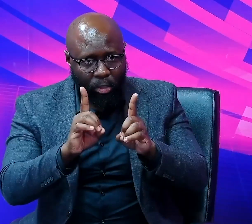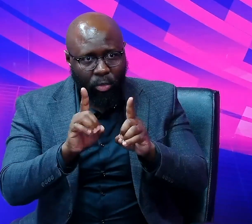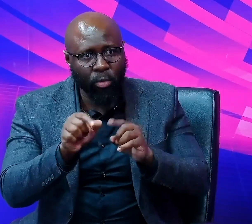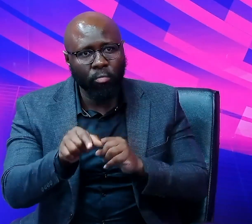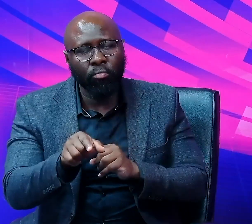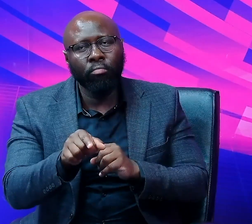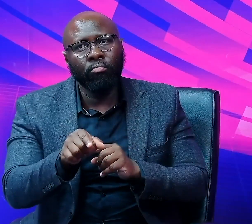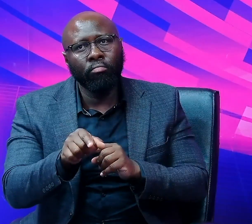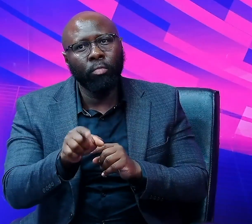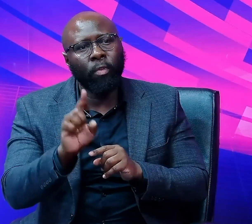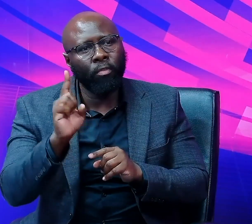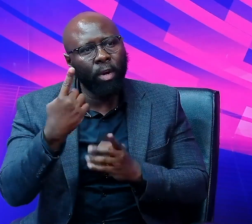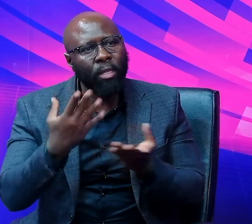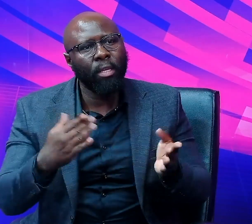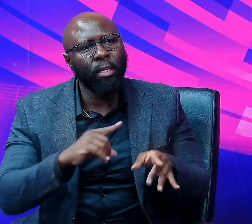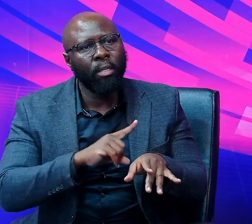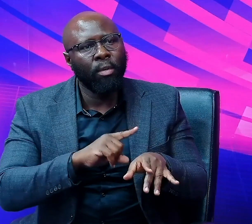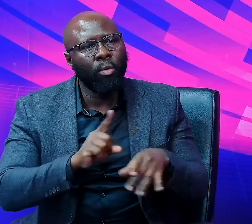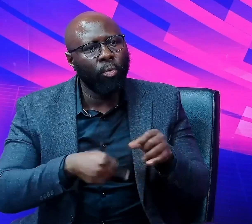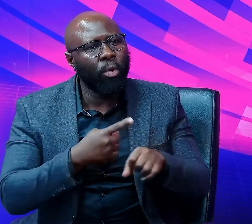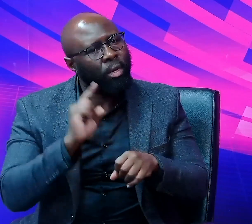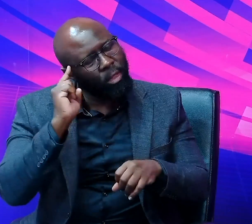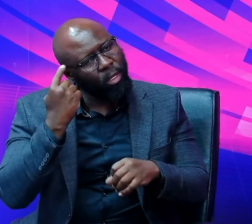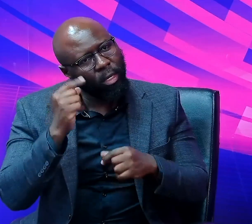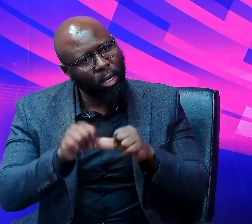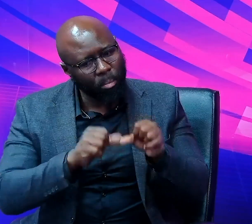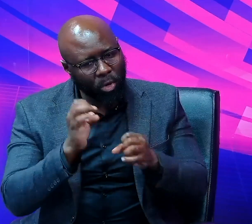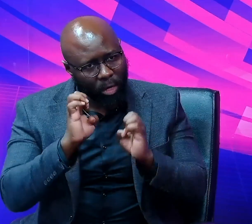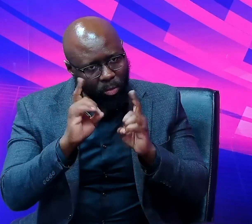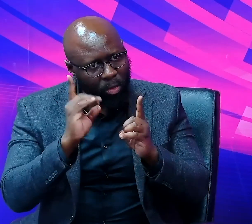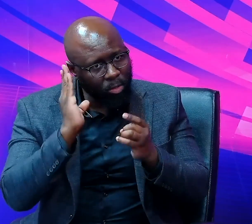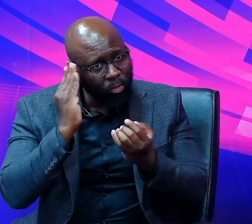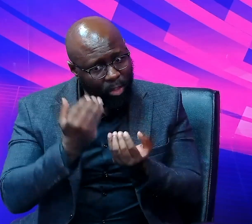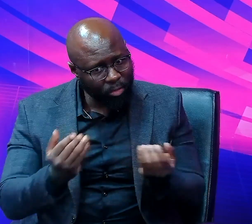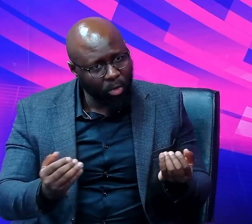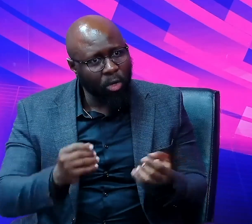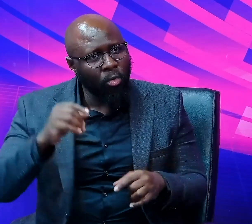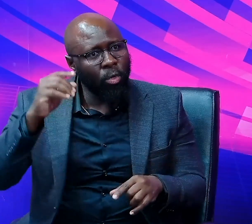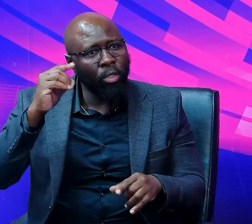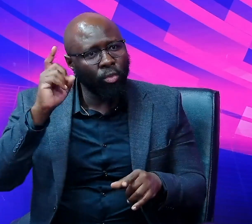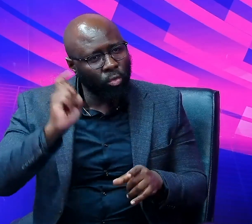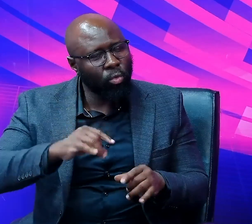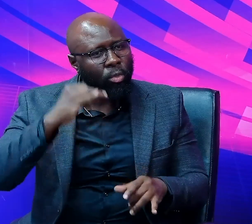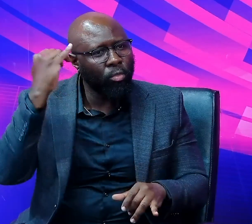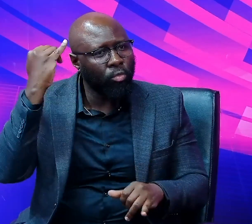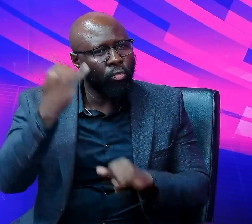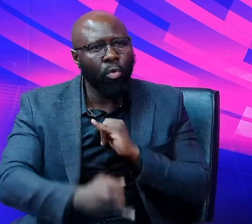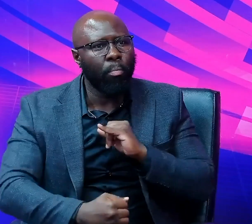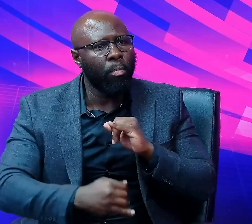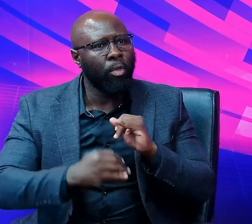need to focus on education. The first thing that we think about when we think about education for